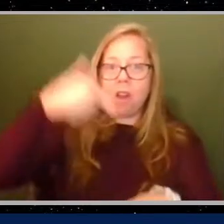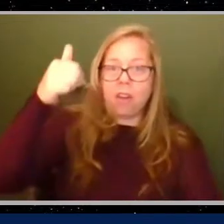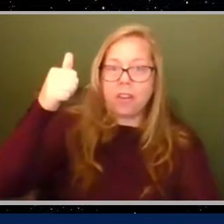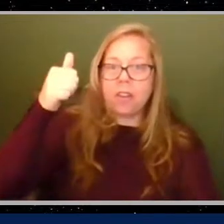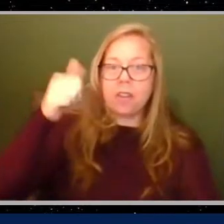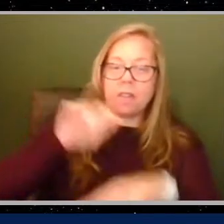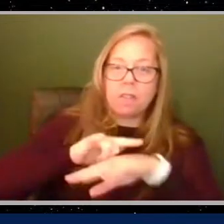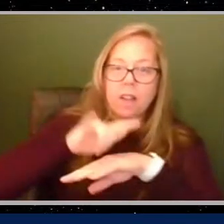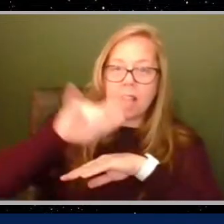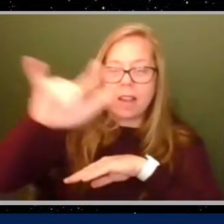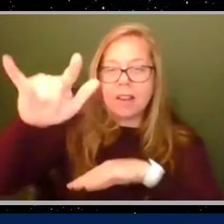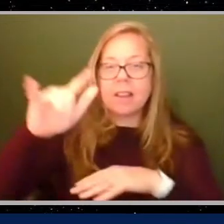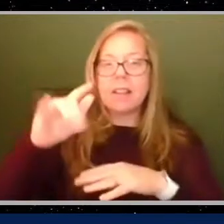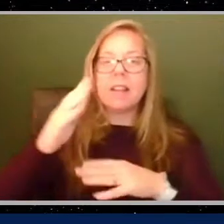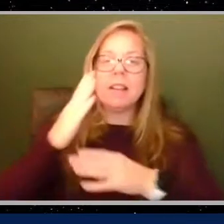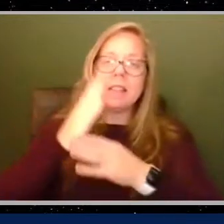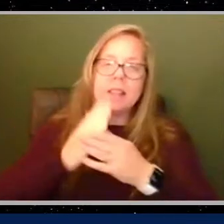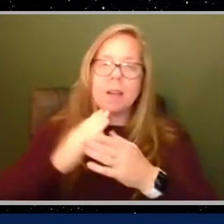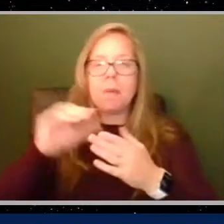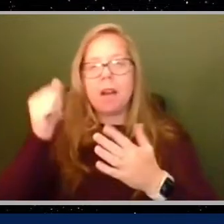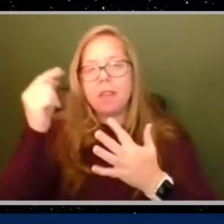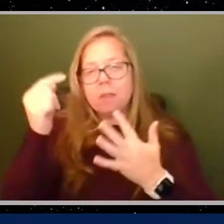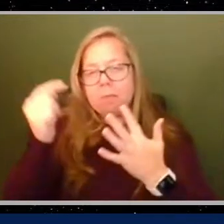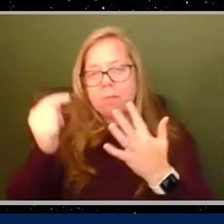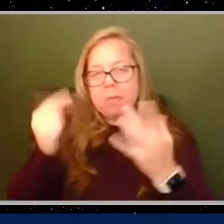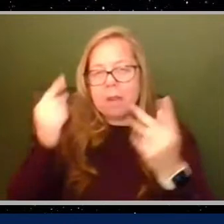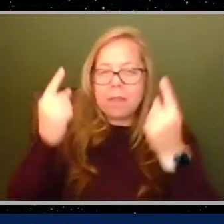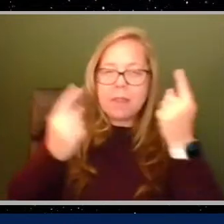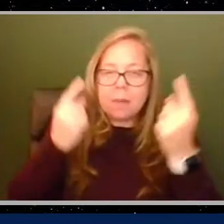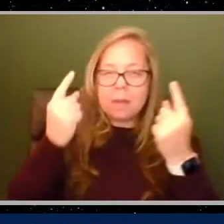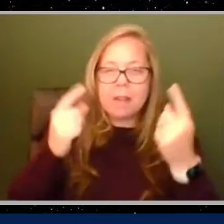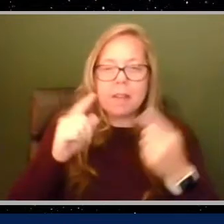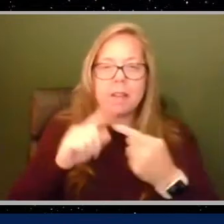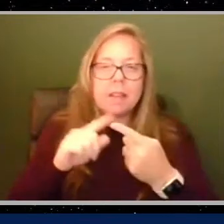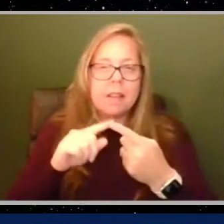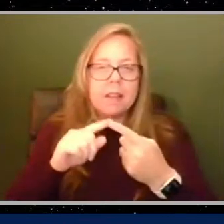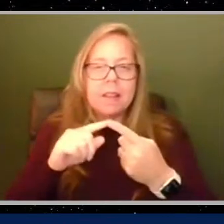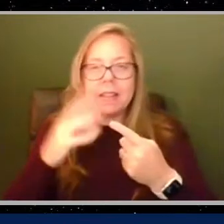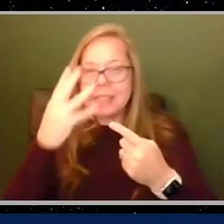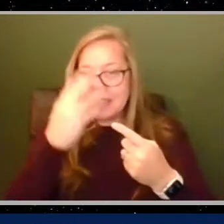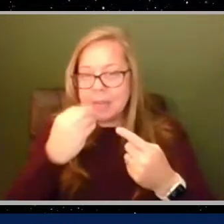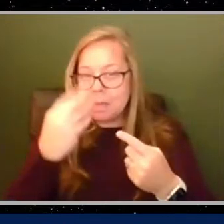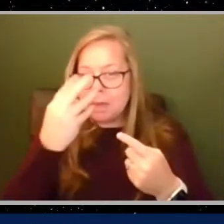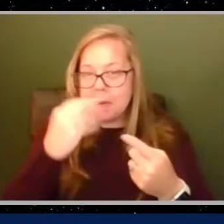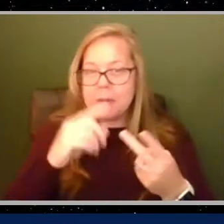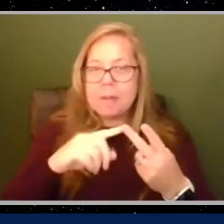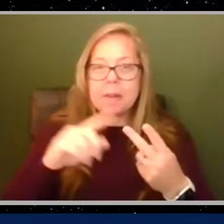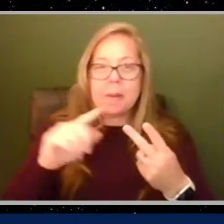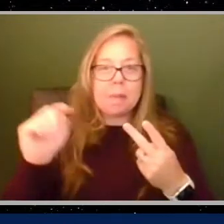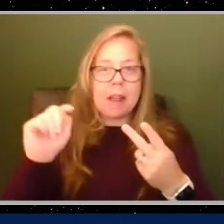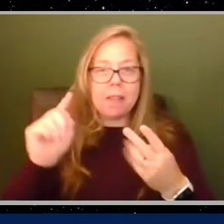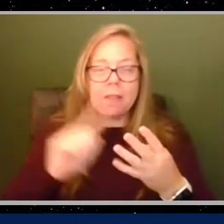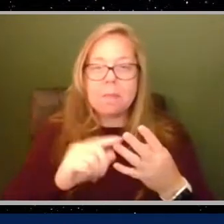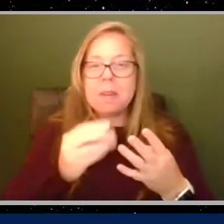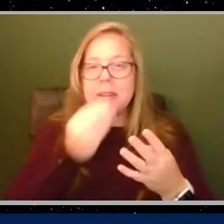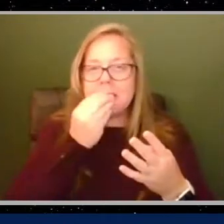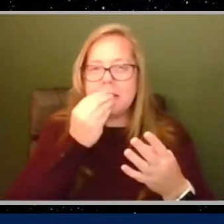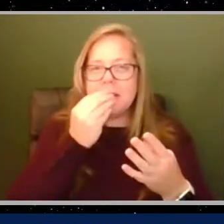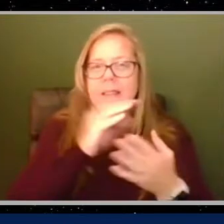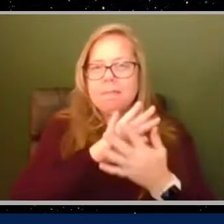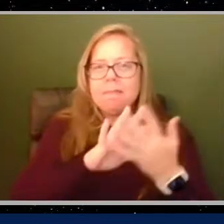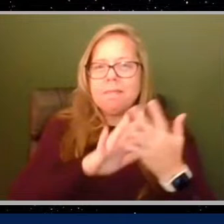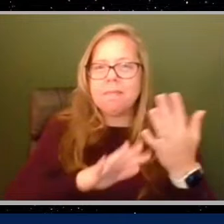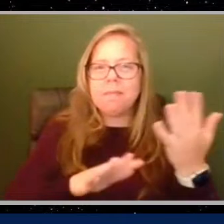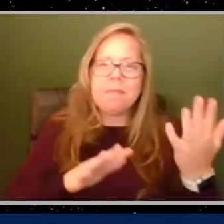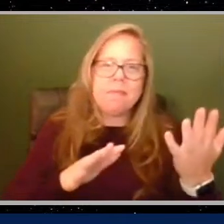other little things to take into consideration accessibility-wise, such as, sleeping, using the bathroom, eating. So some people do those